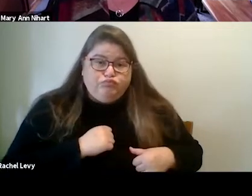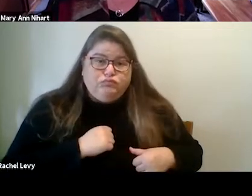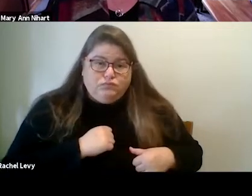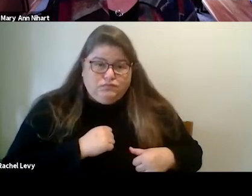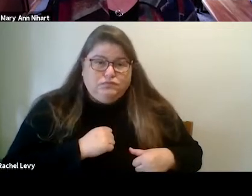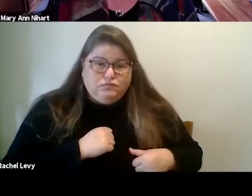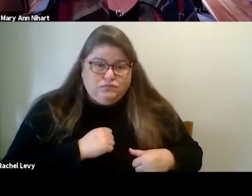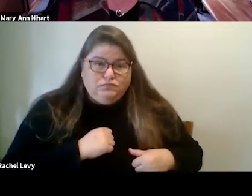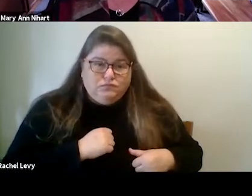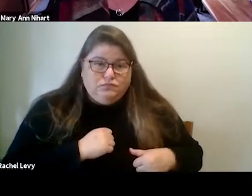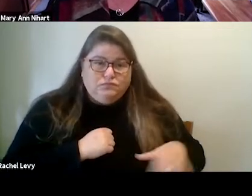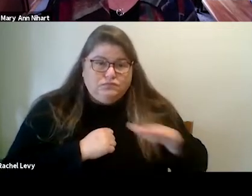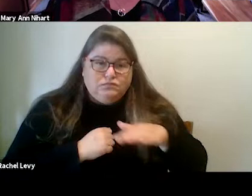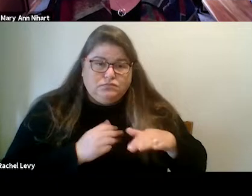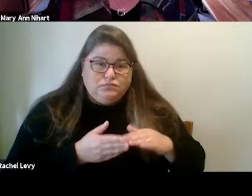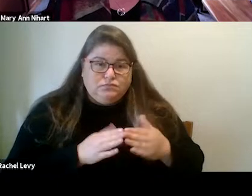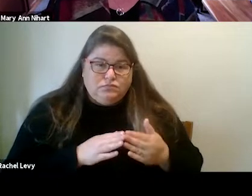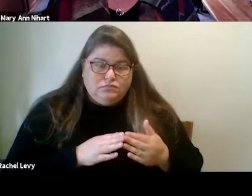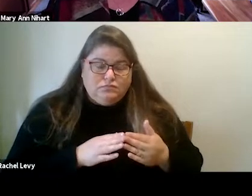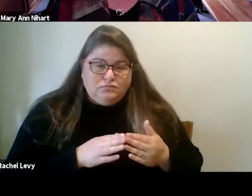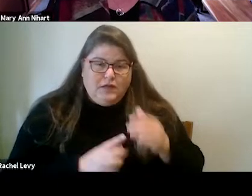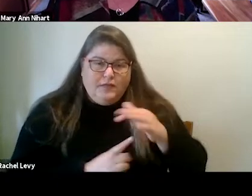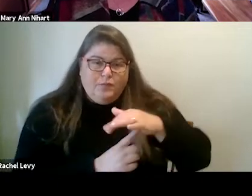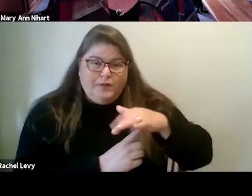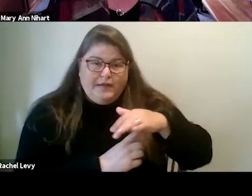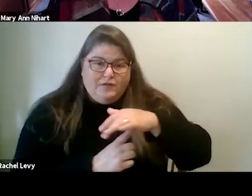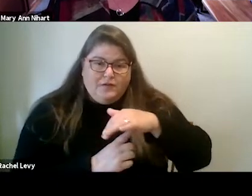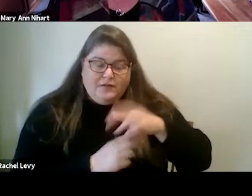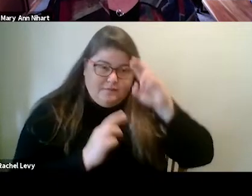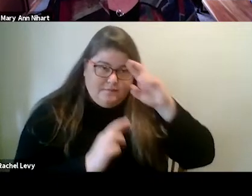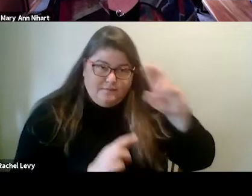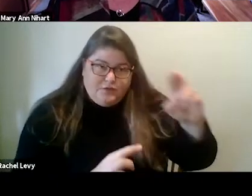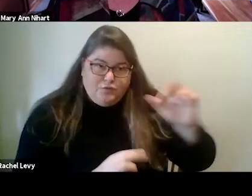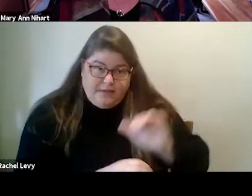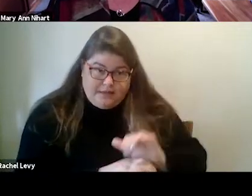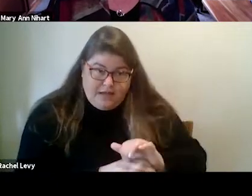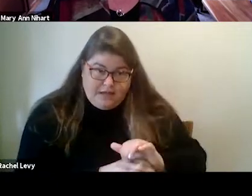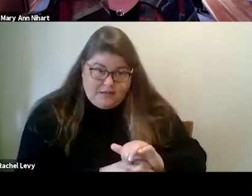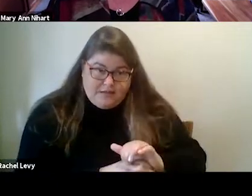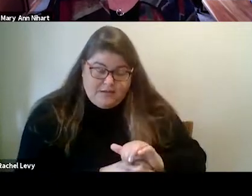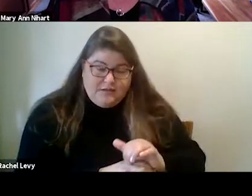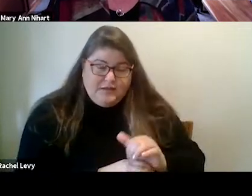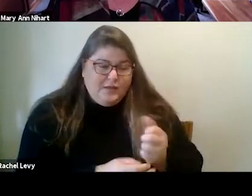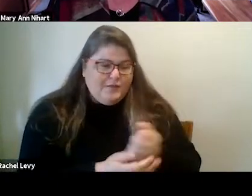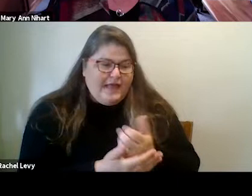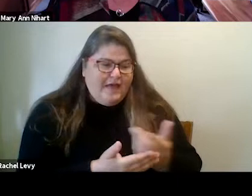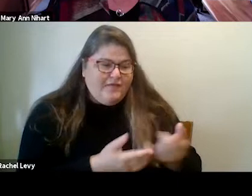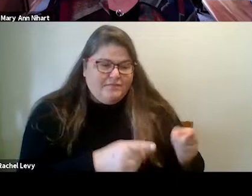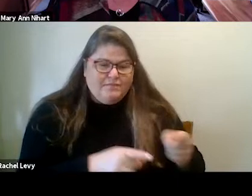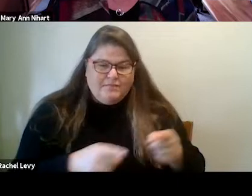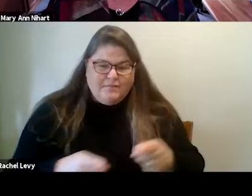vigil that night. There were all the things that you would expect, but you never heard about it on the evening